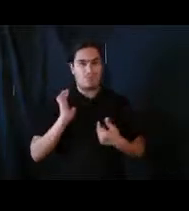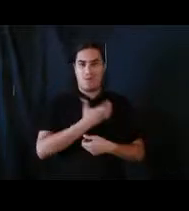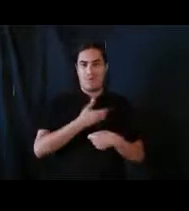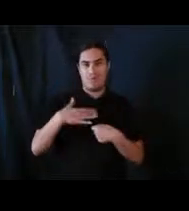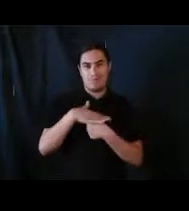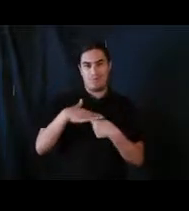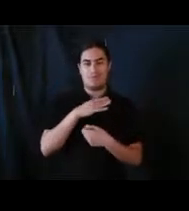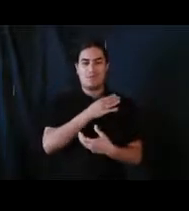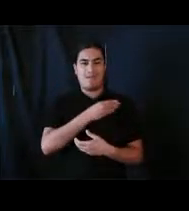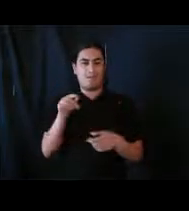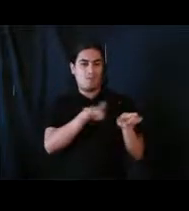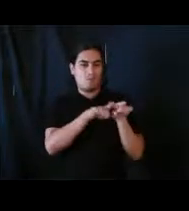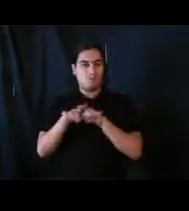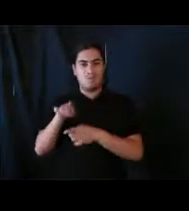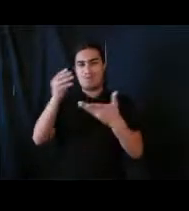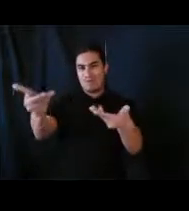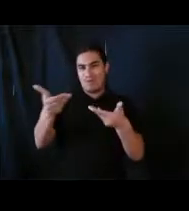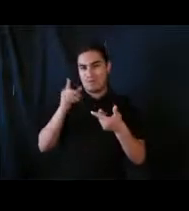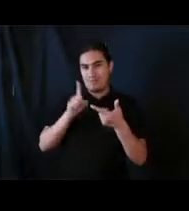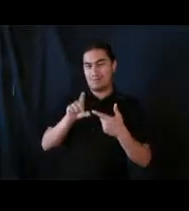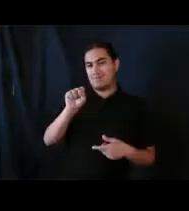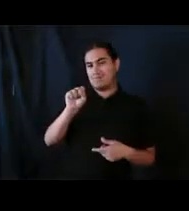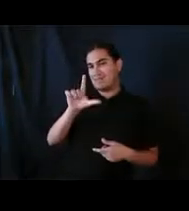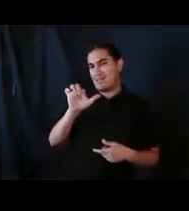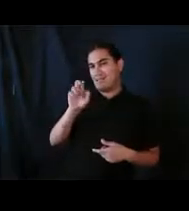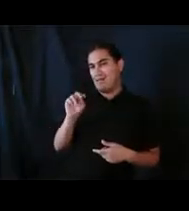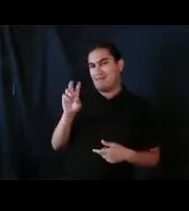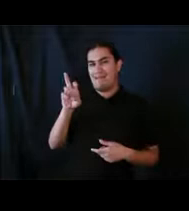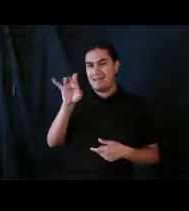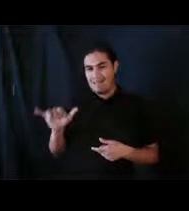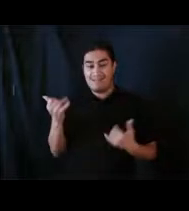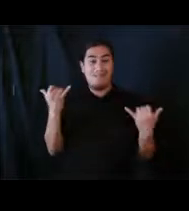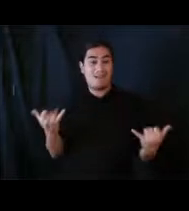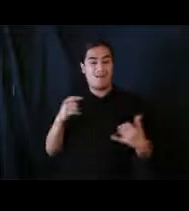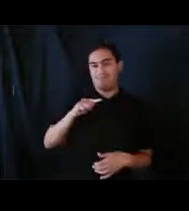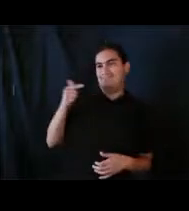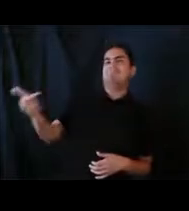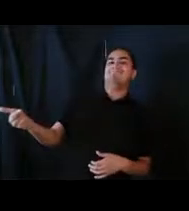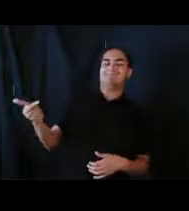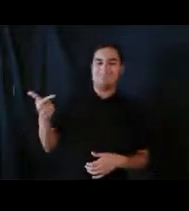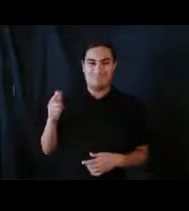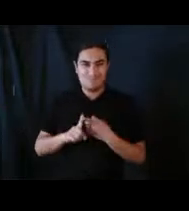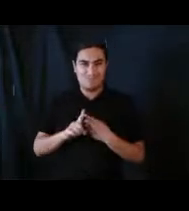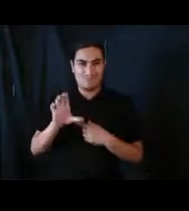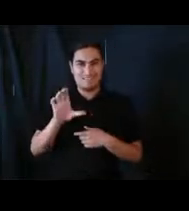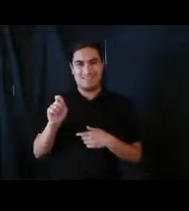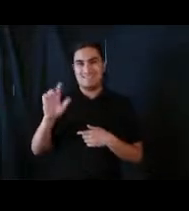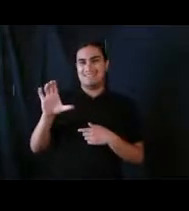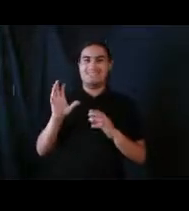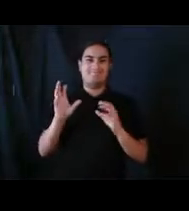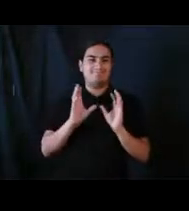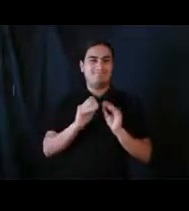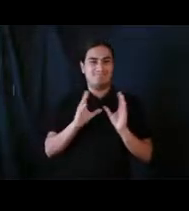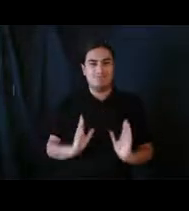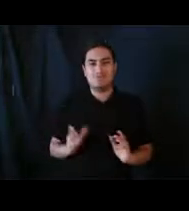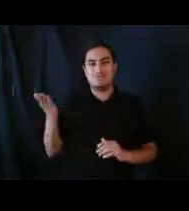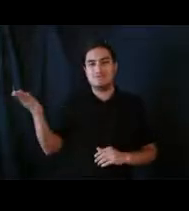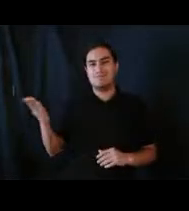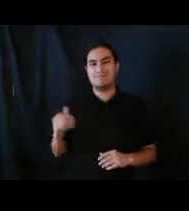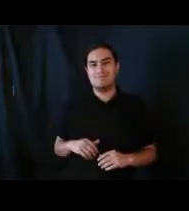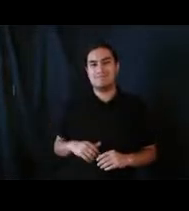silicon valley now i give you back to the mesh path and transportation commission i think we have a question or a